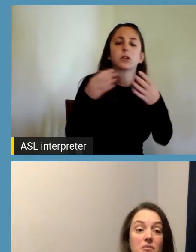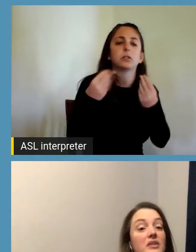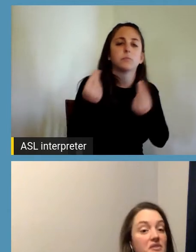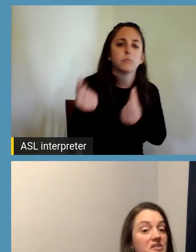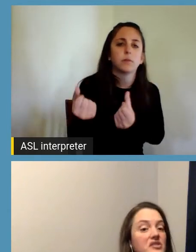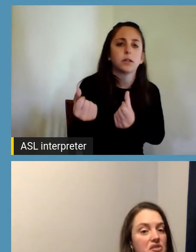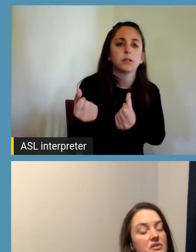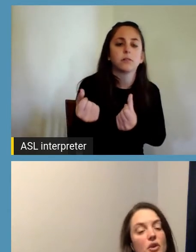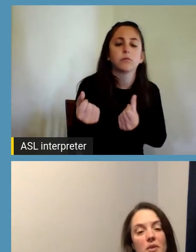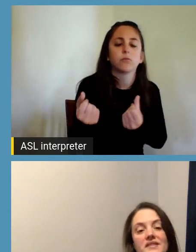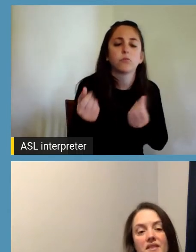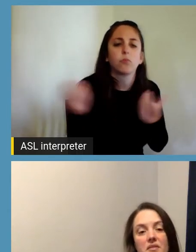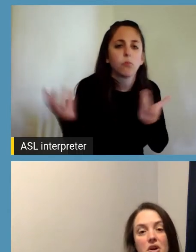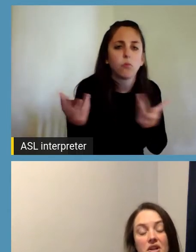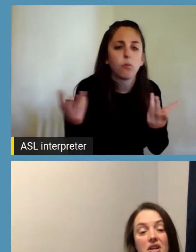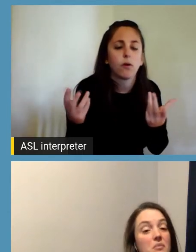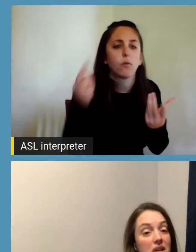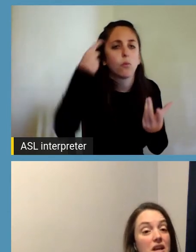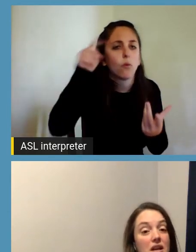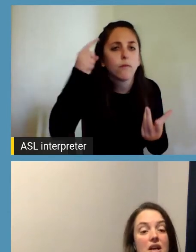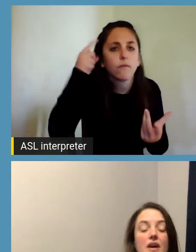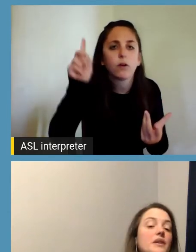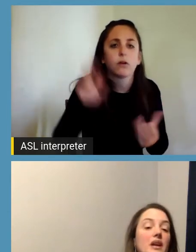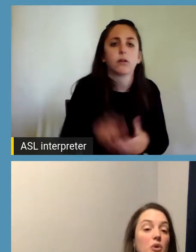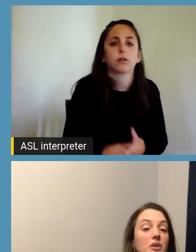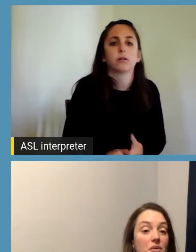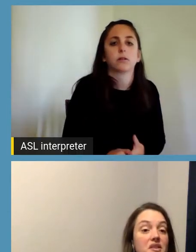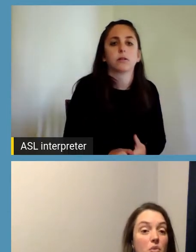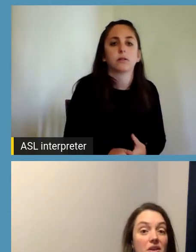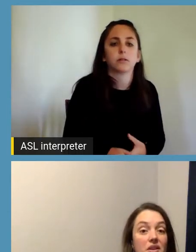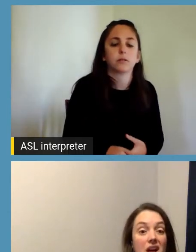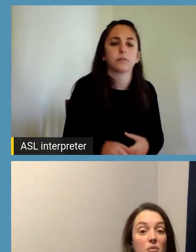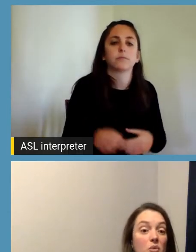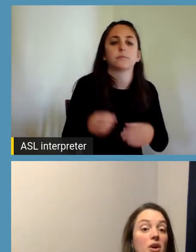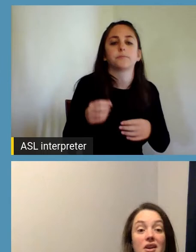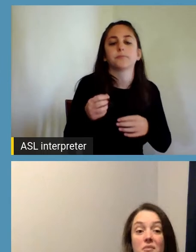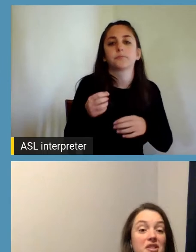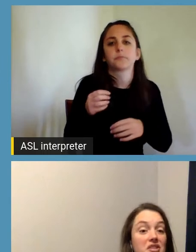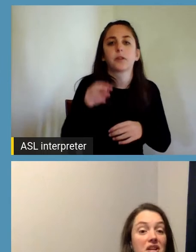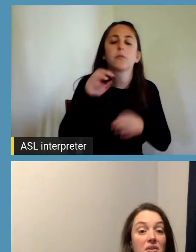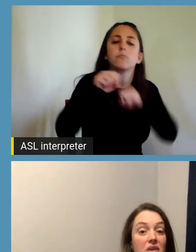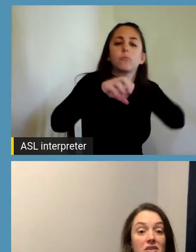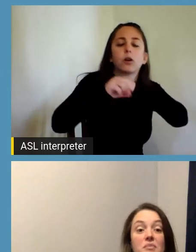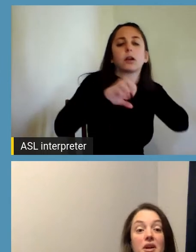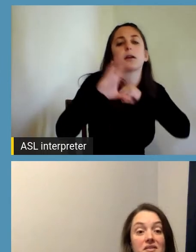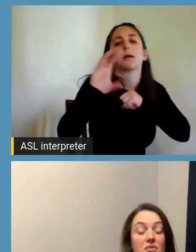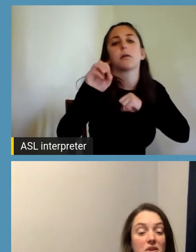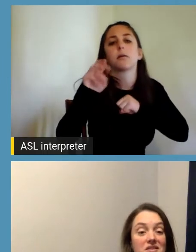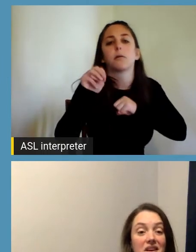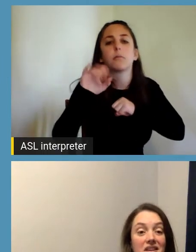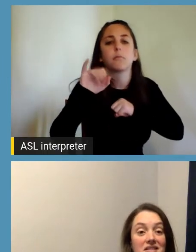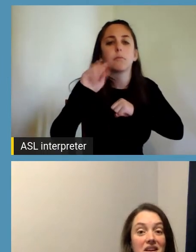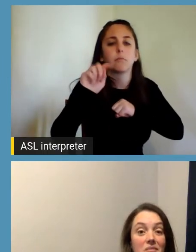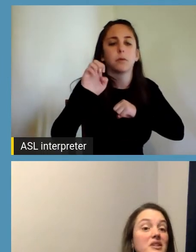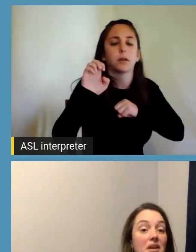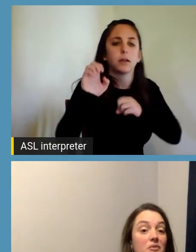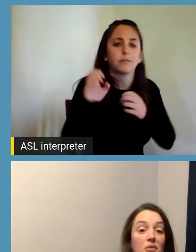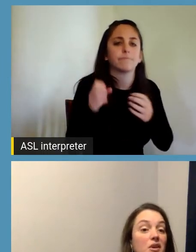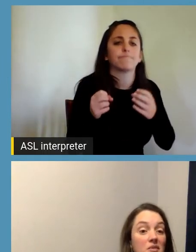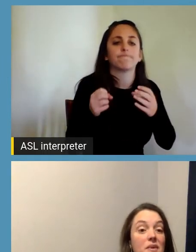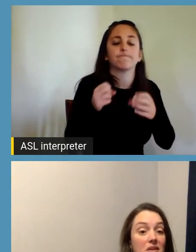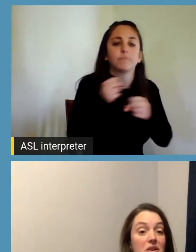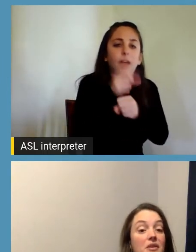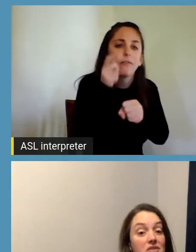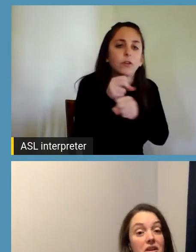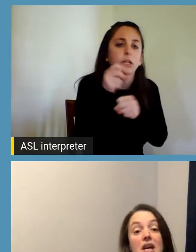with them to make those decisions. GORE Place has a marketing committee that I work closely with, and we work on the budget together every spring. So we decide together